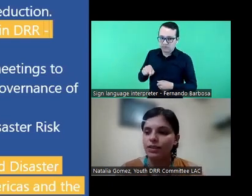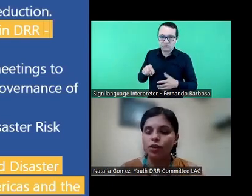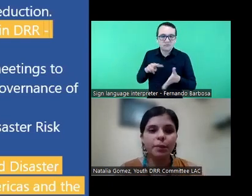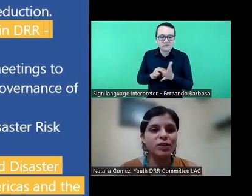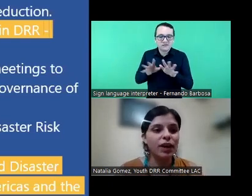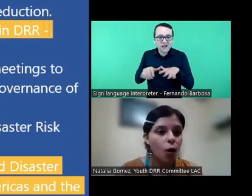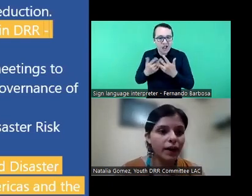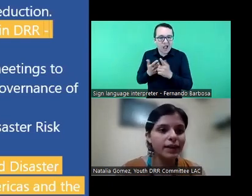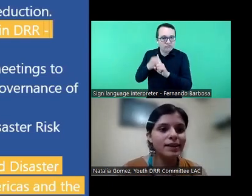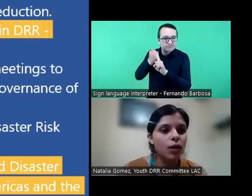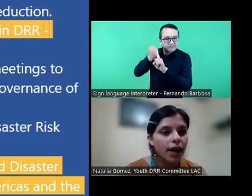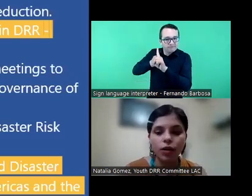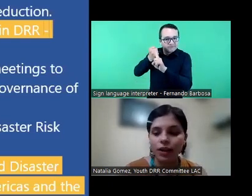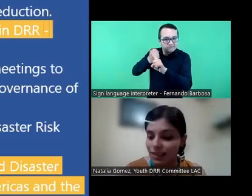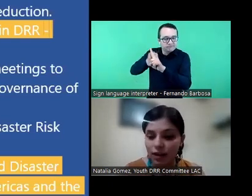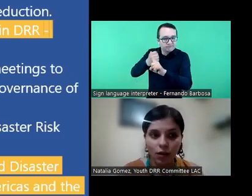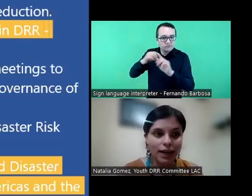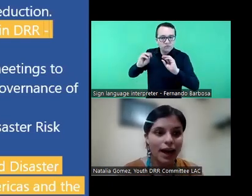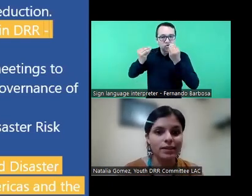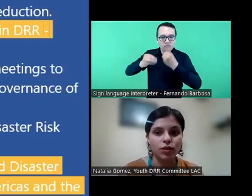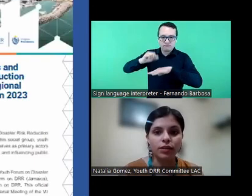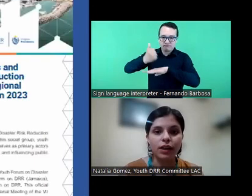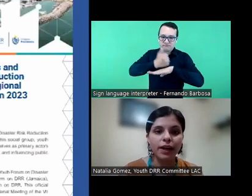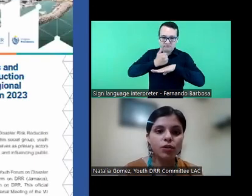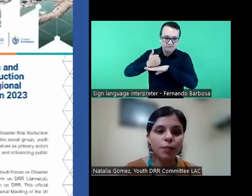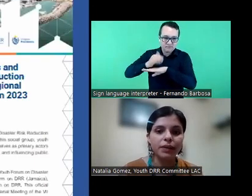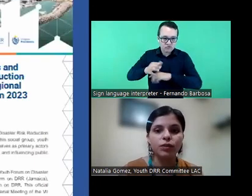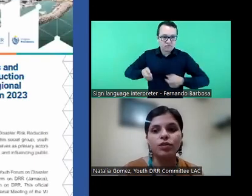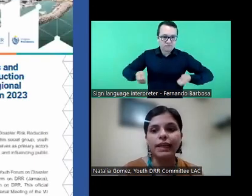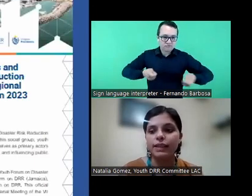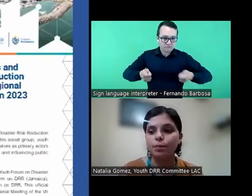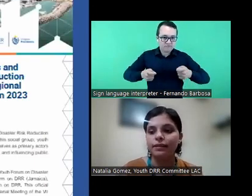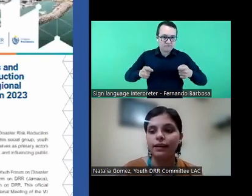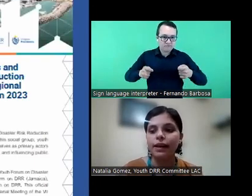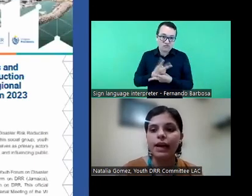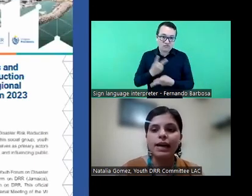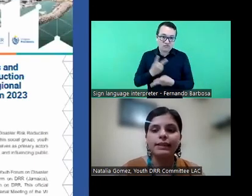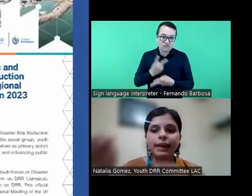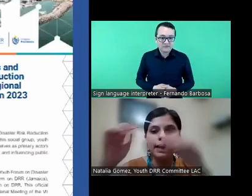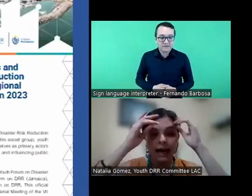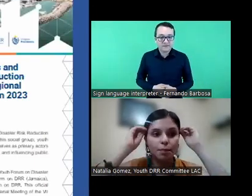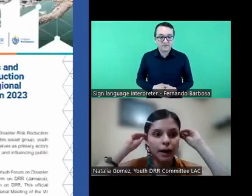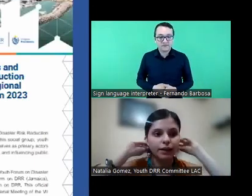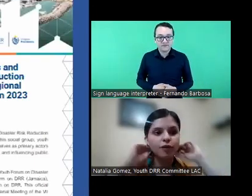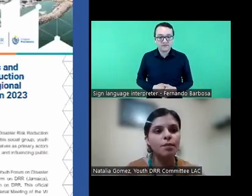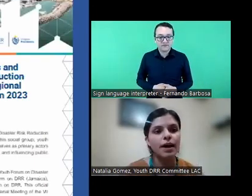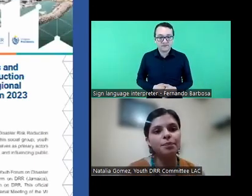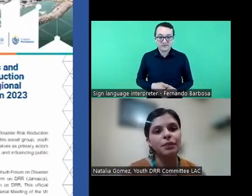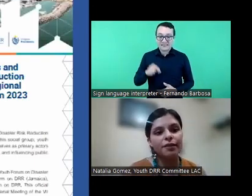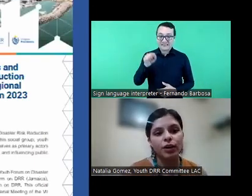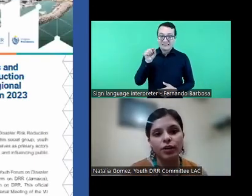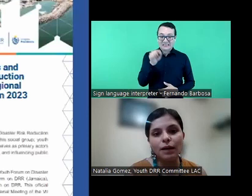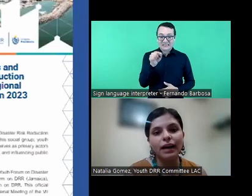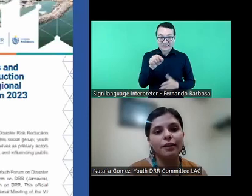and how we're going to promote the participation of youngsters throughout the risk management cycle. So